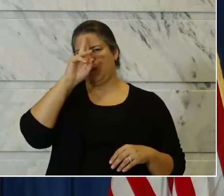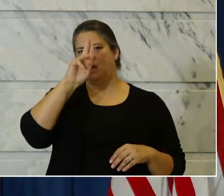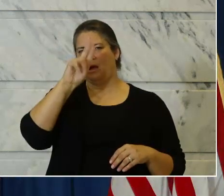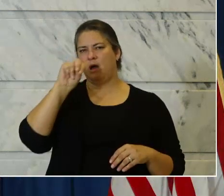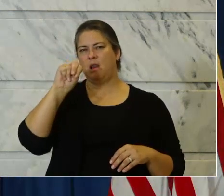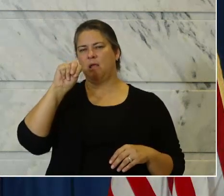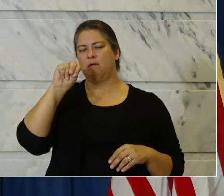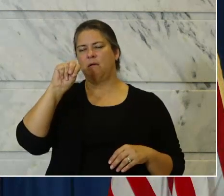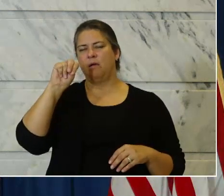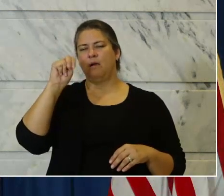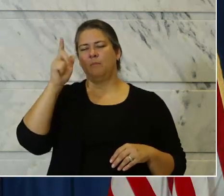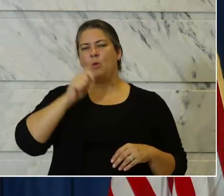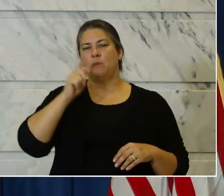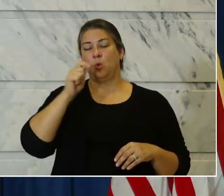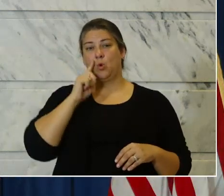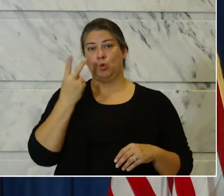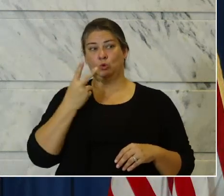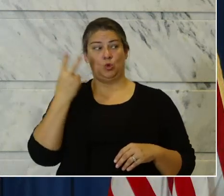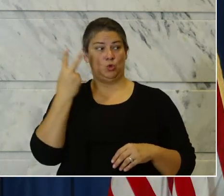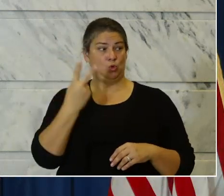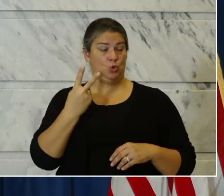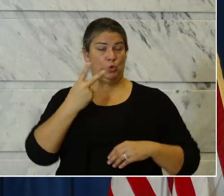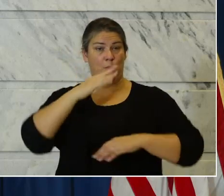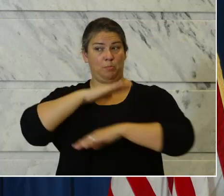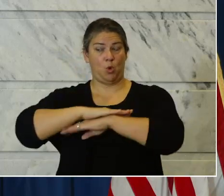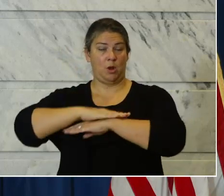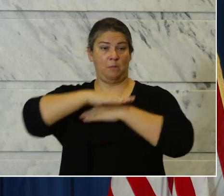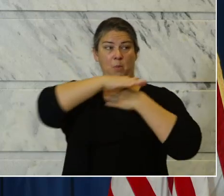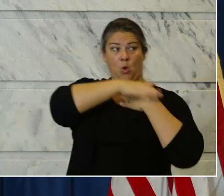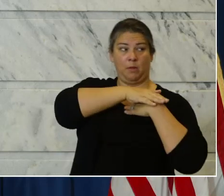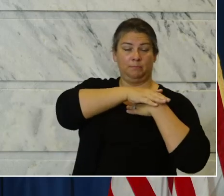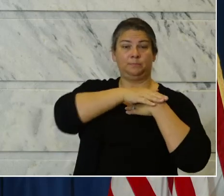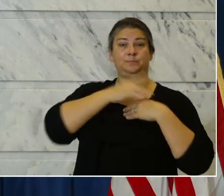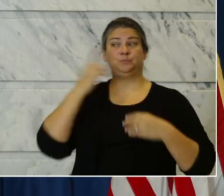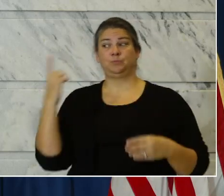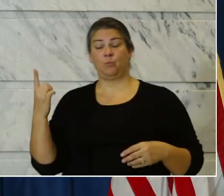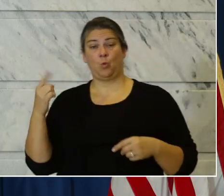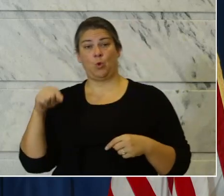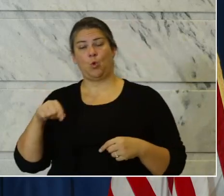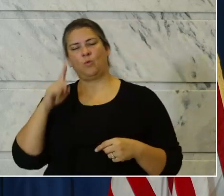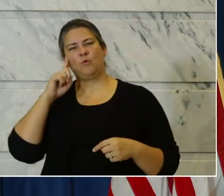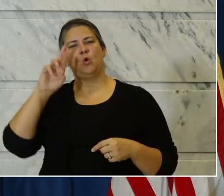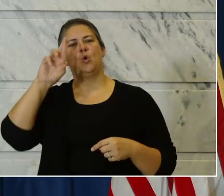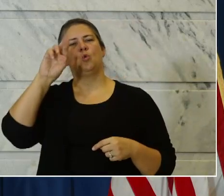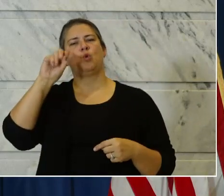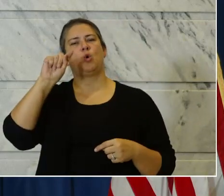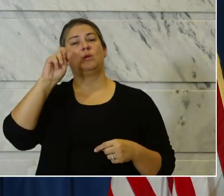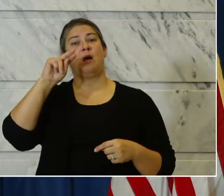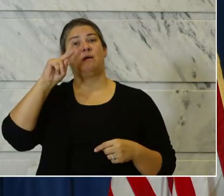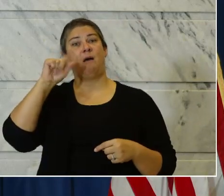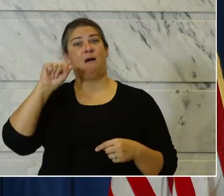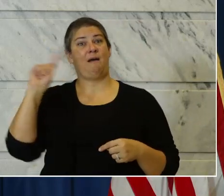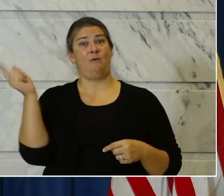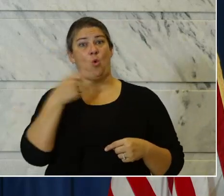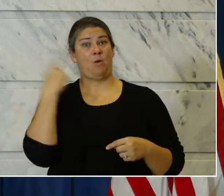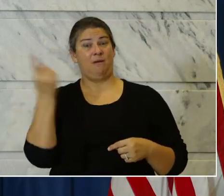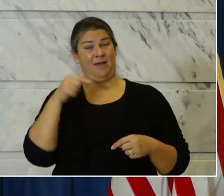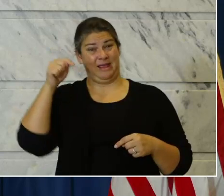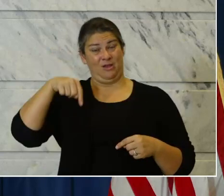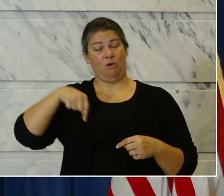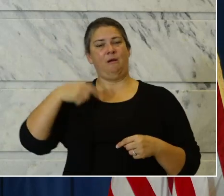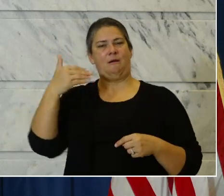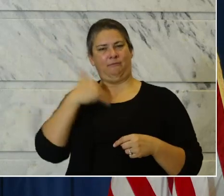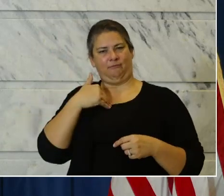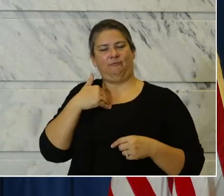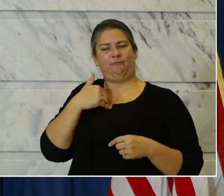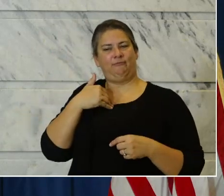here forward 2 podiums that we have here in the rotunda. It's another effort for us to space out